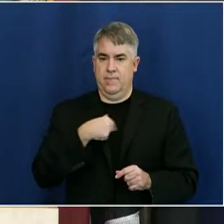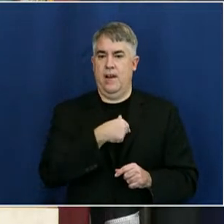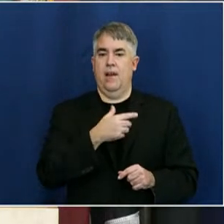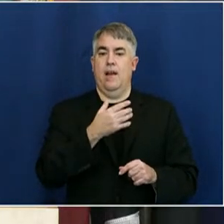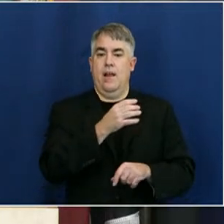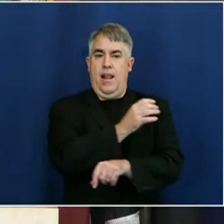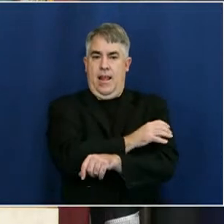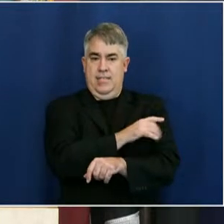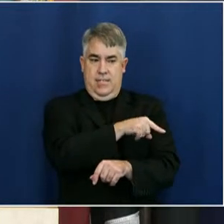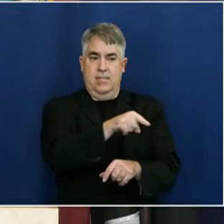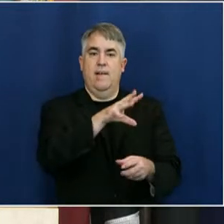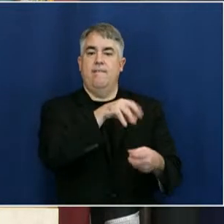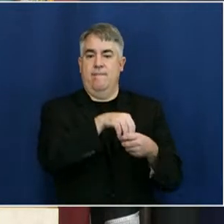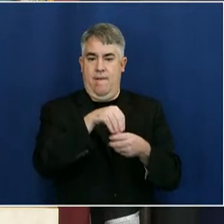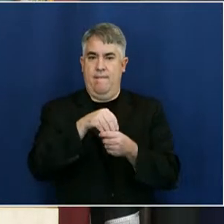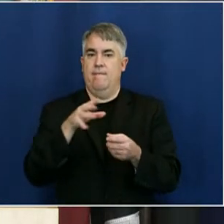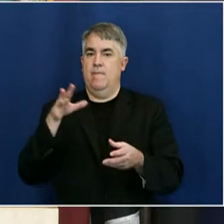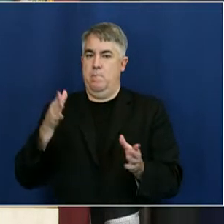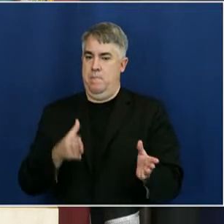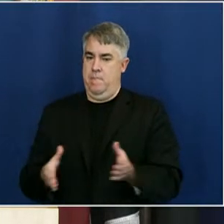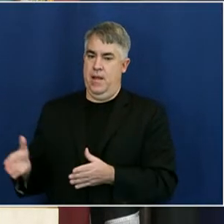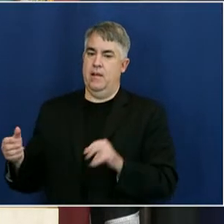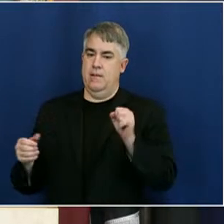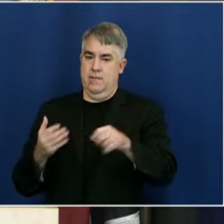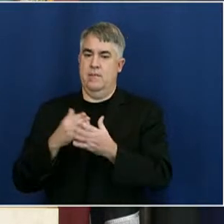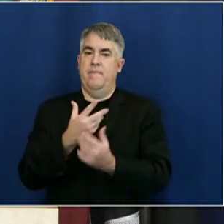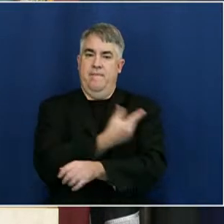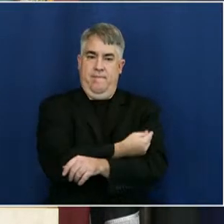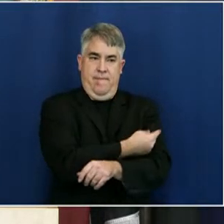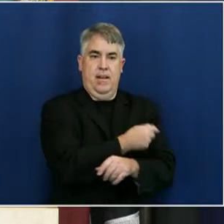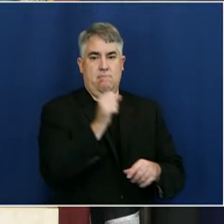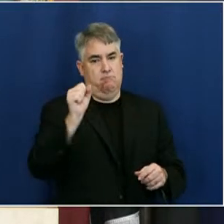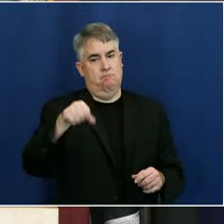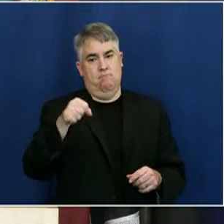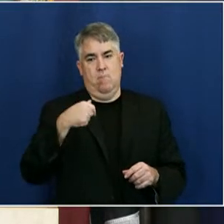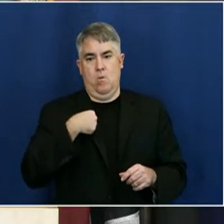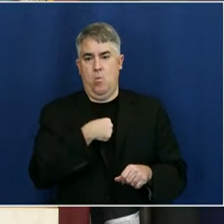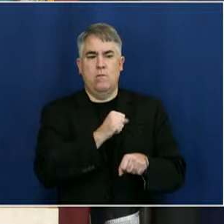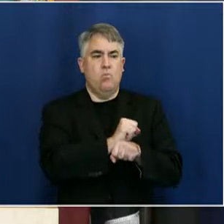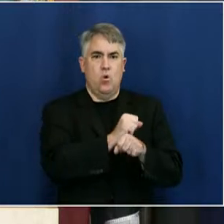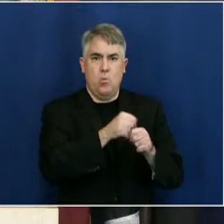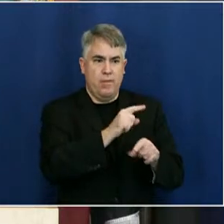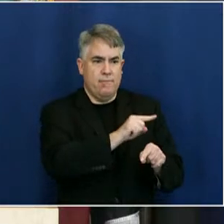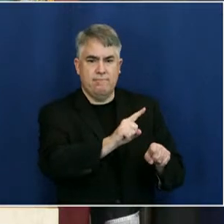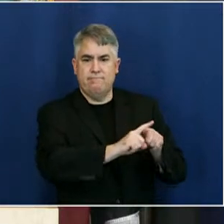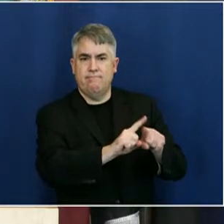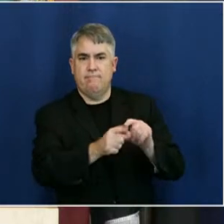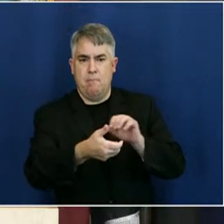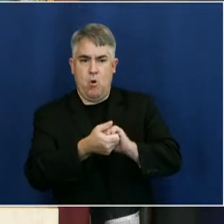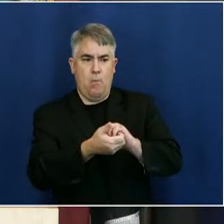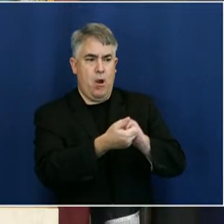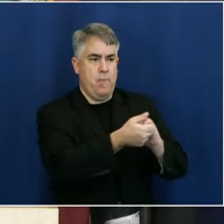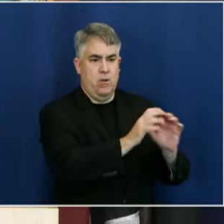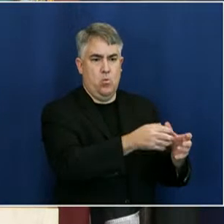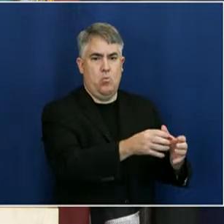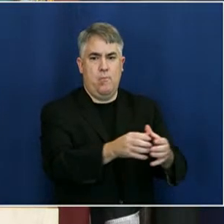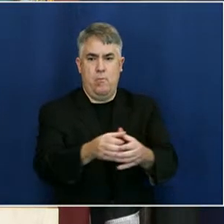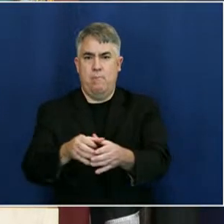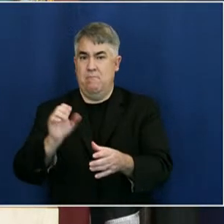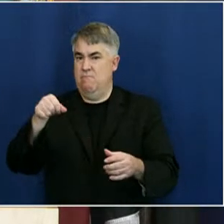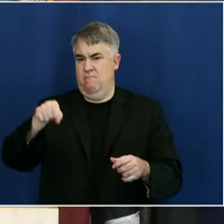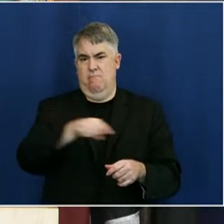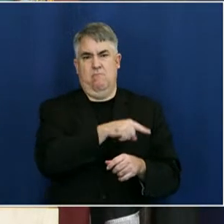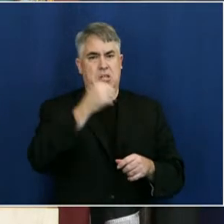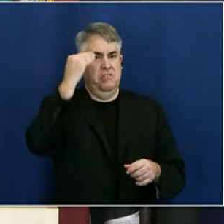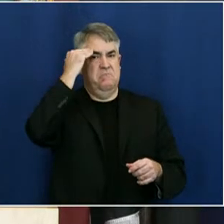to vaccinate folks, and we do work with a variety of partners. In particular, those partners we think are best equipped and best able